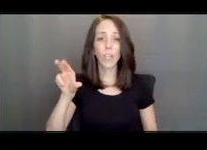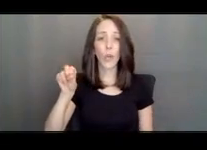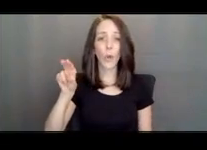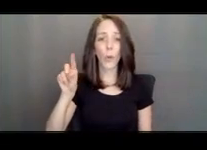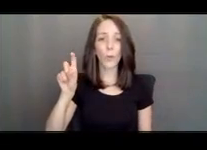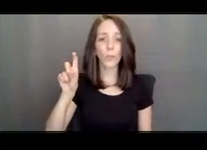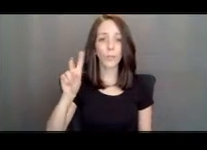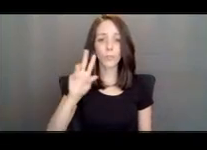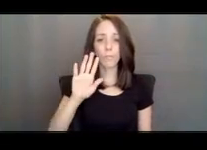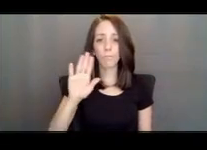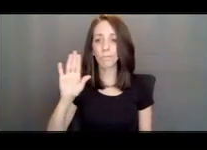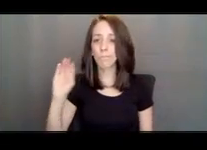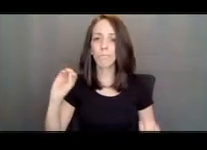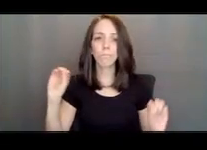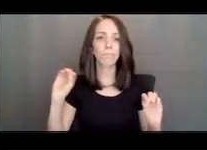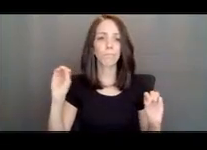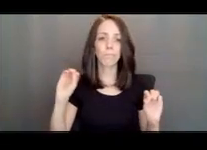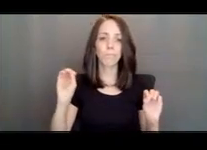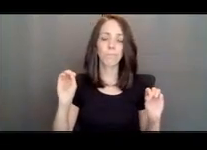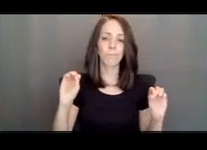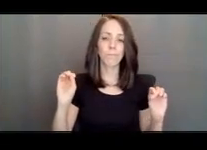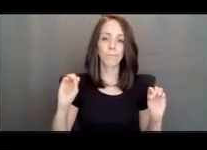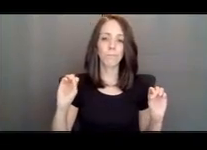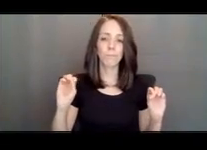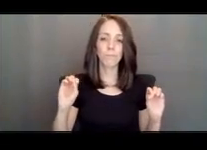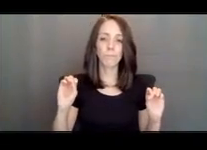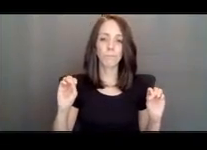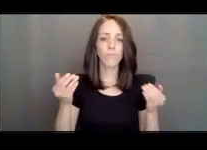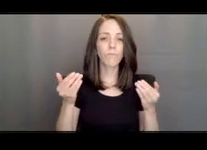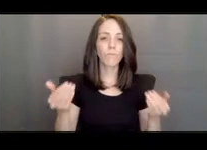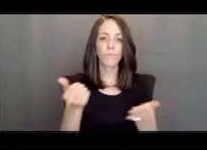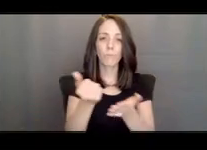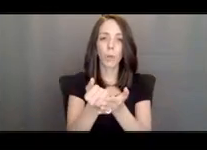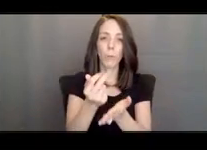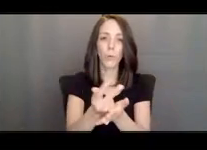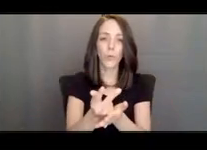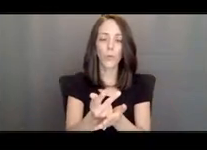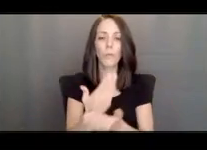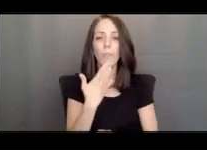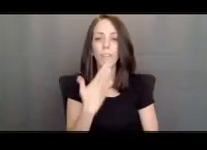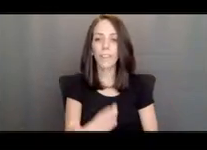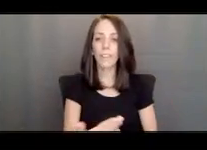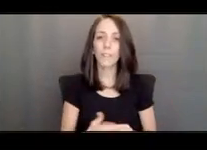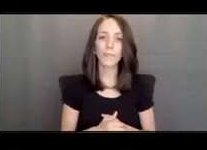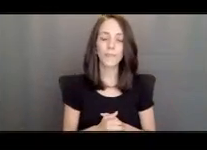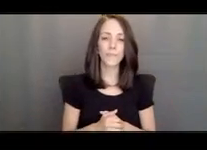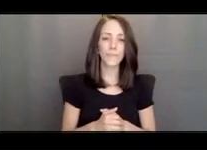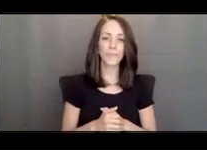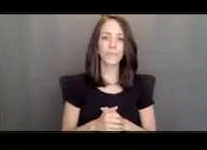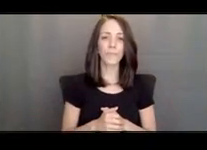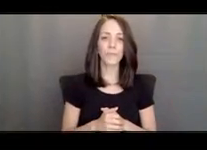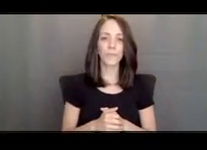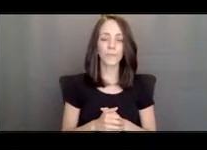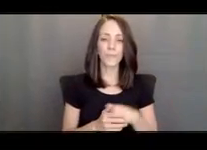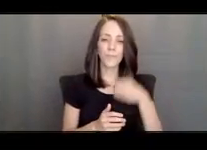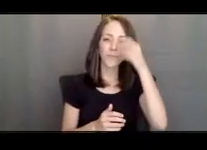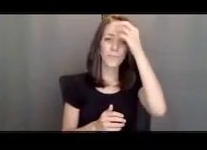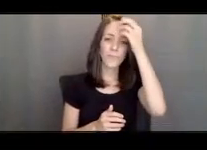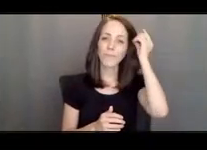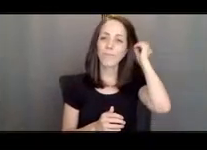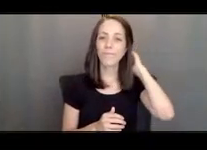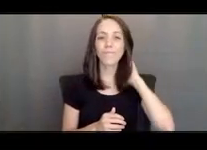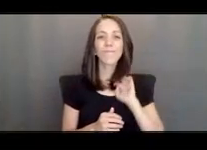Hearing none, the minutes are approved. Thank you for that process improvement. We're still